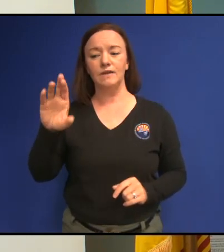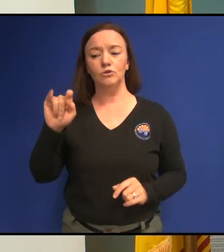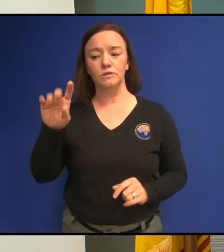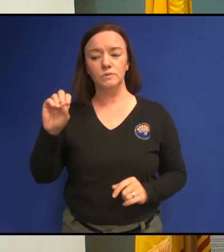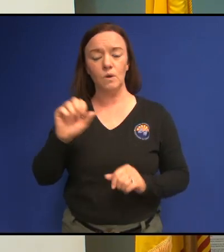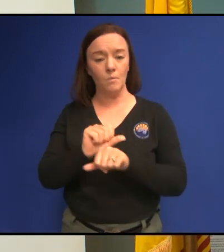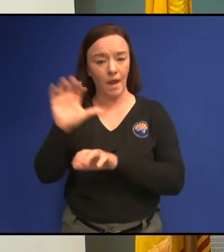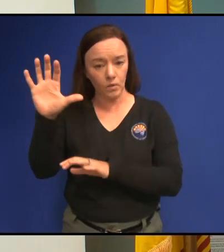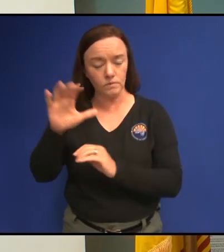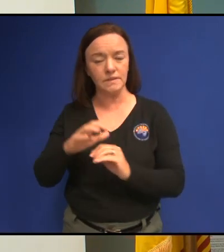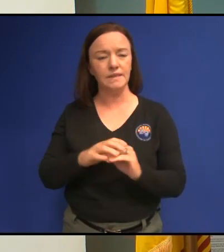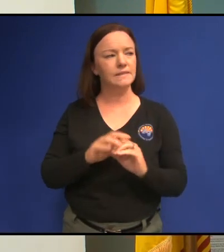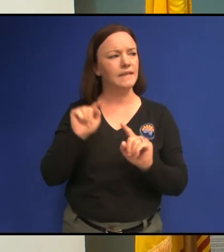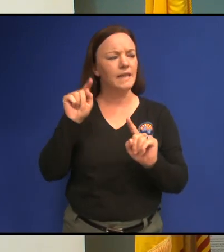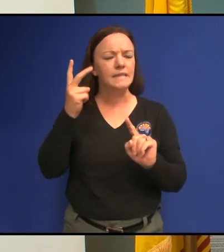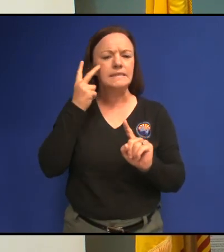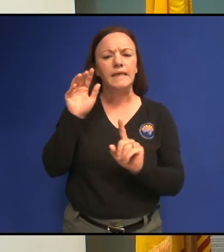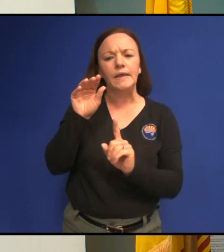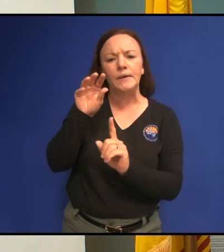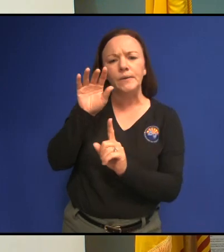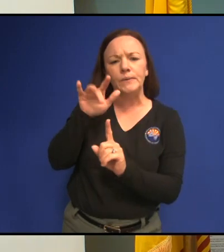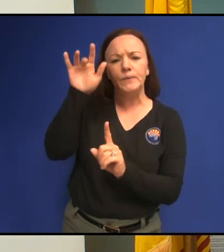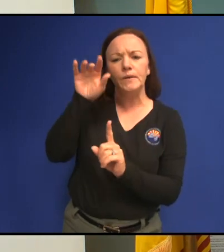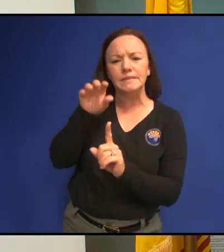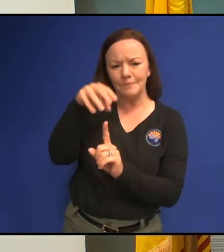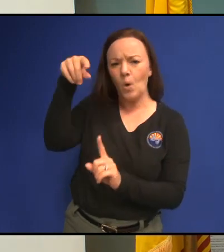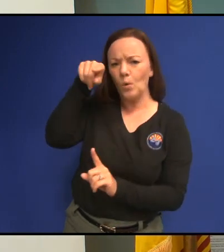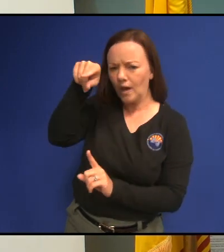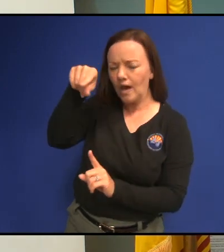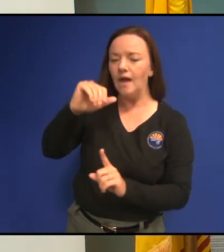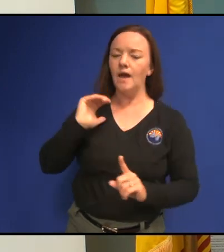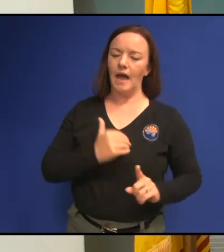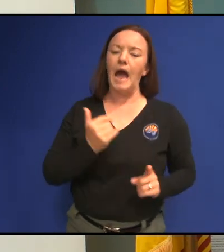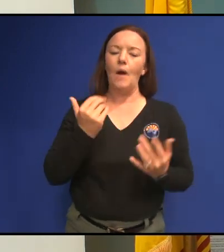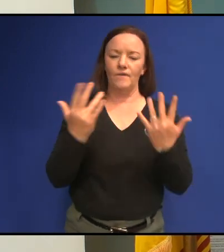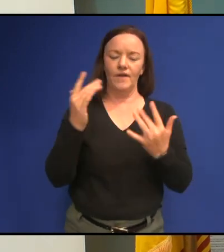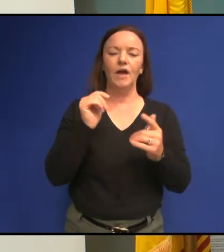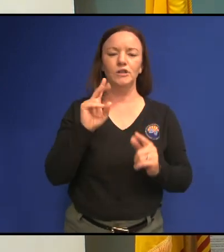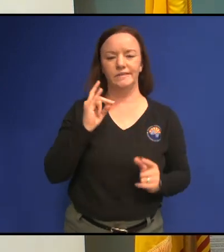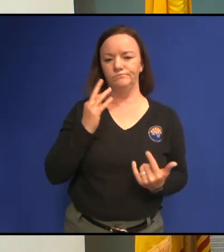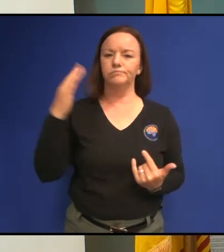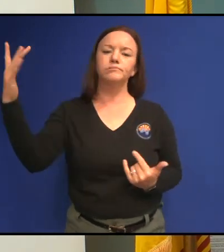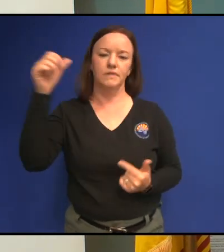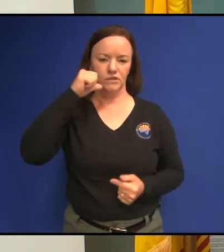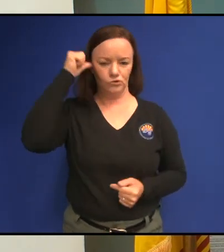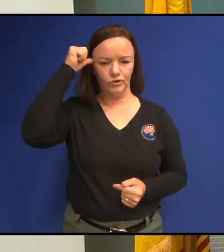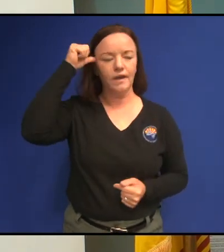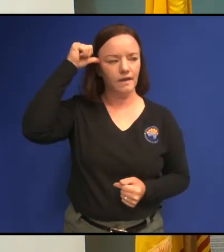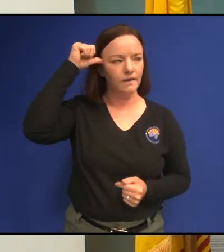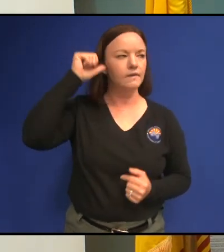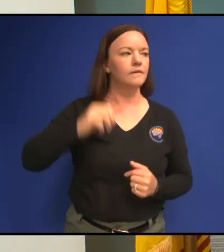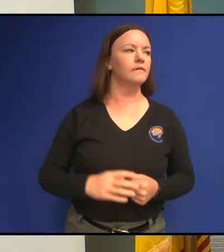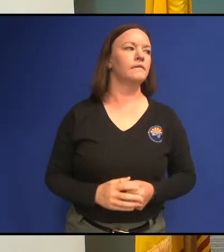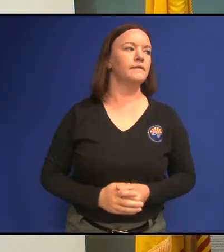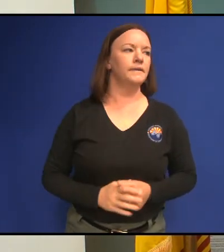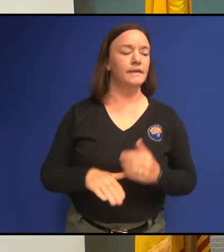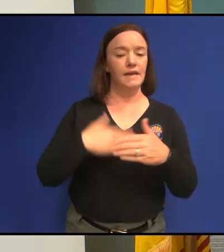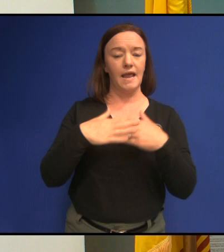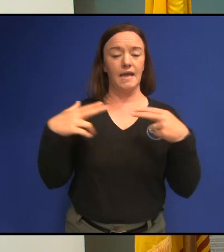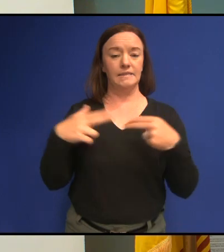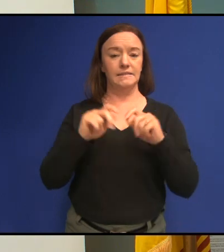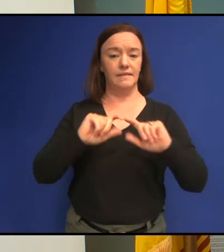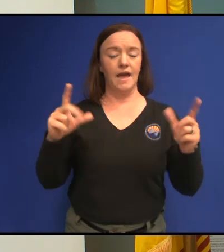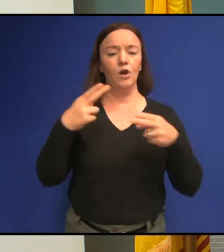area of smoke. So our fire actually had a pretty good run yesterday, and we'll go to the next slide here, and this is a